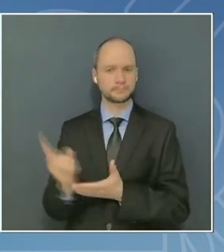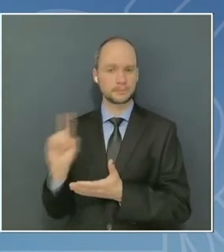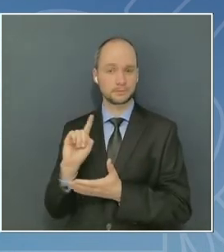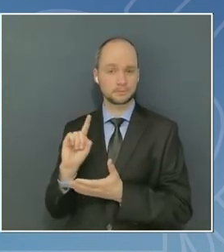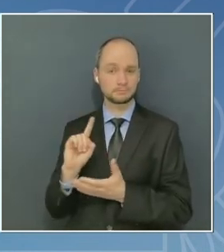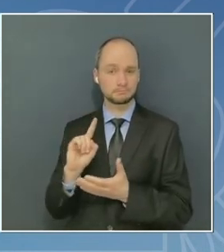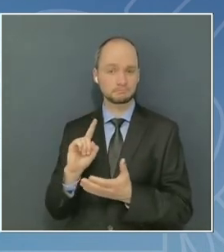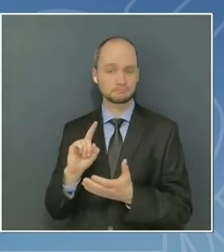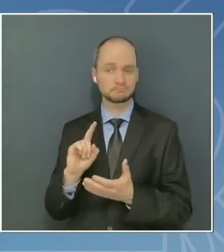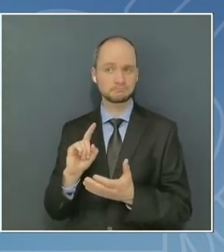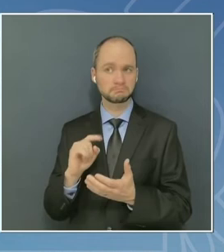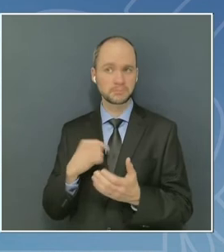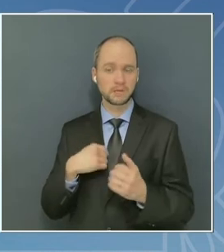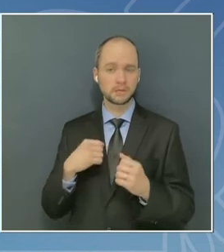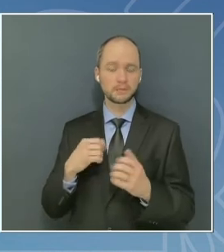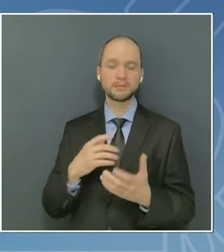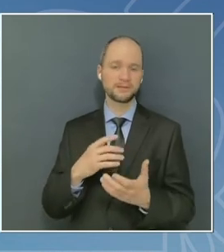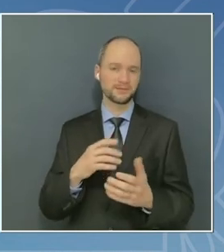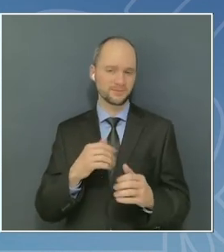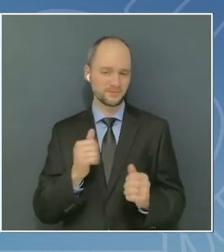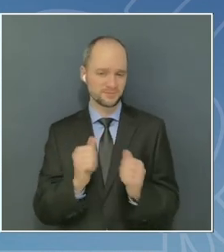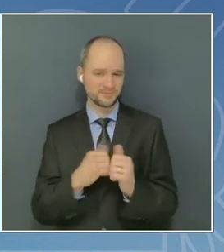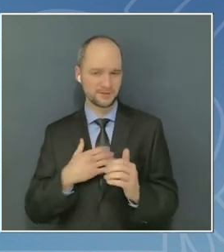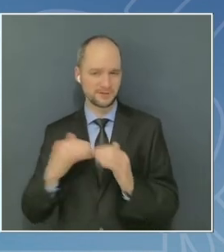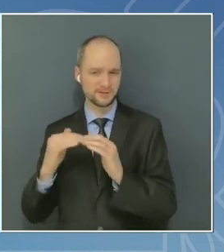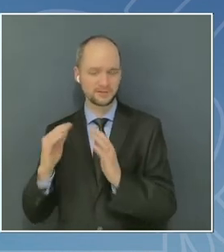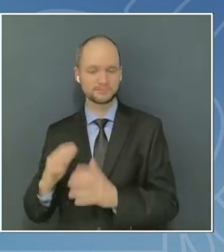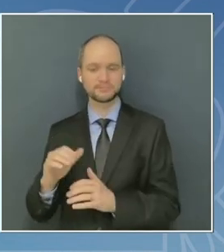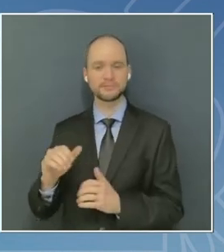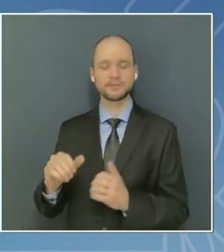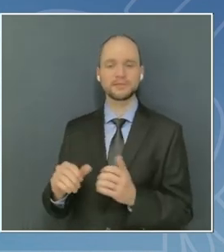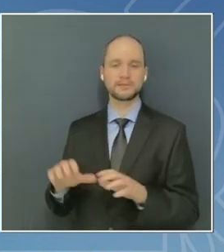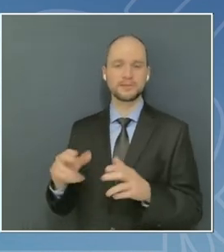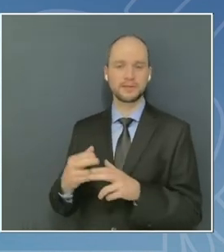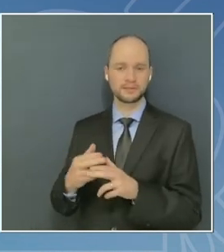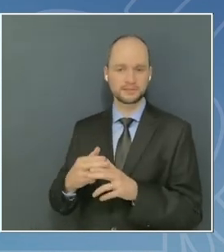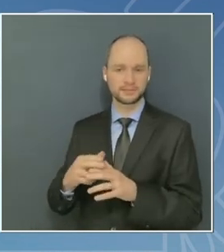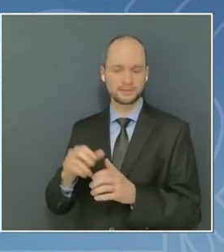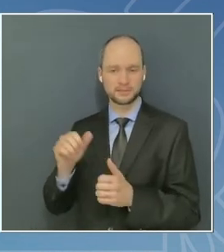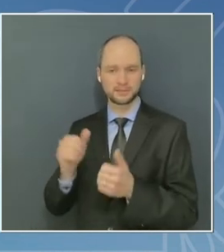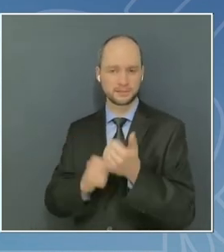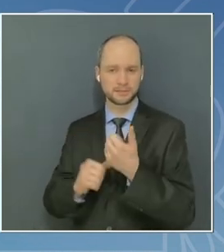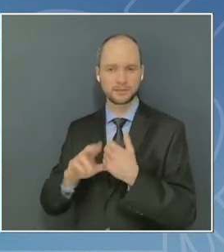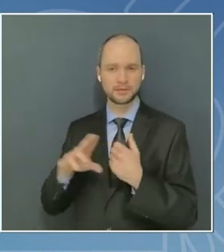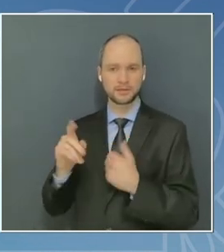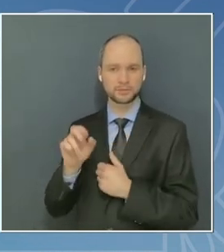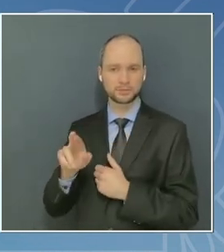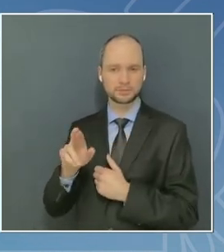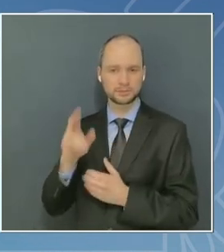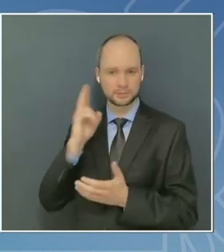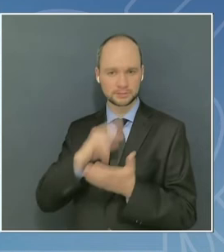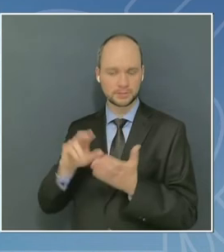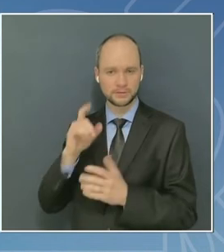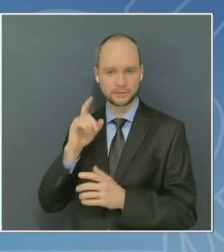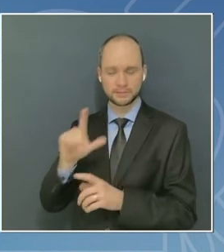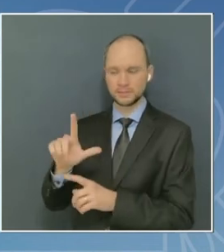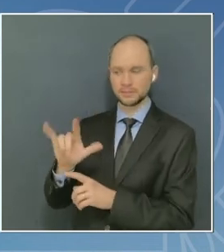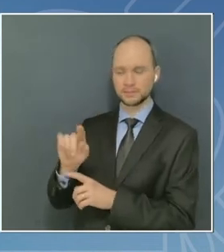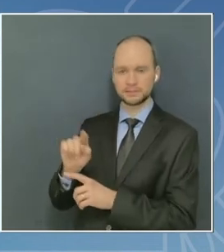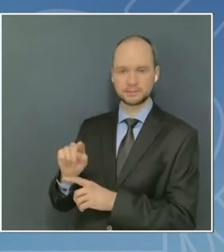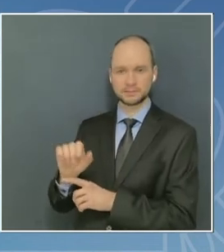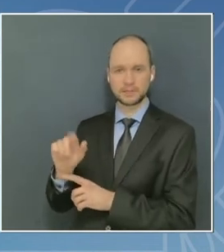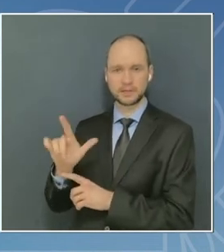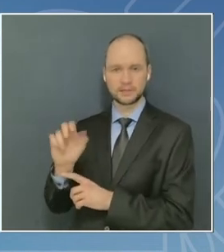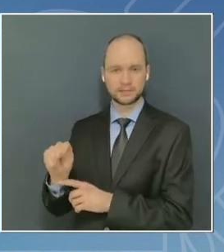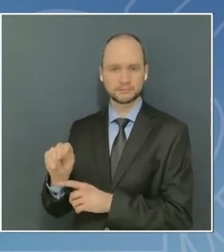hear, along with my colleague, the Acting Undersecretary for Public Diplomacy, Liz Allen, from our colleagues in Southeast